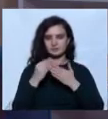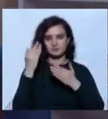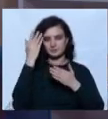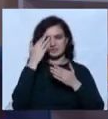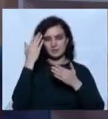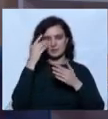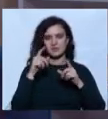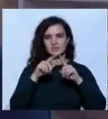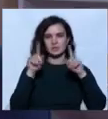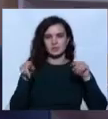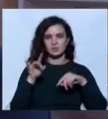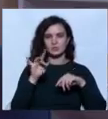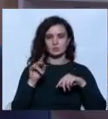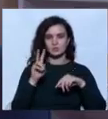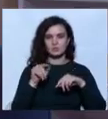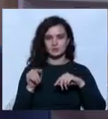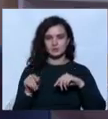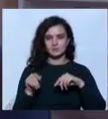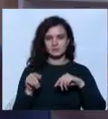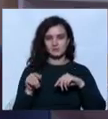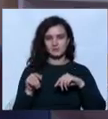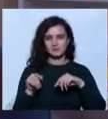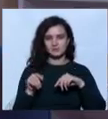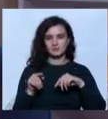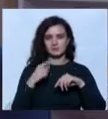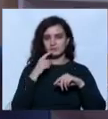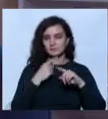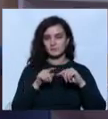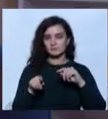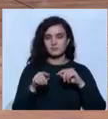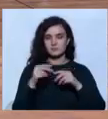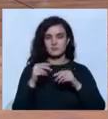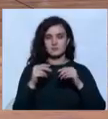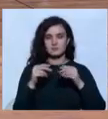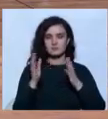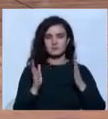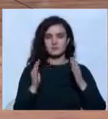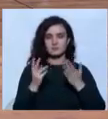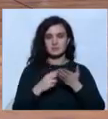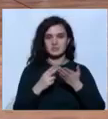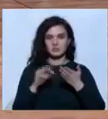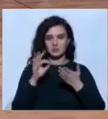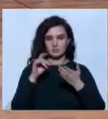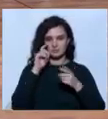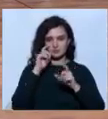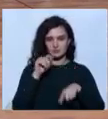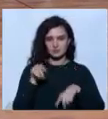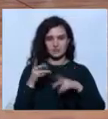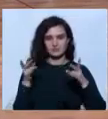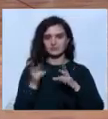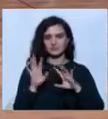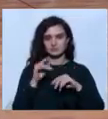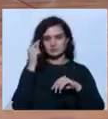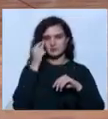map. And Stevenson said that this book was to be a story for boys. No need